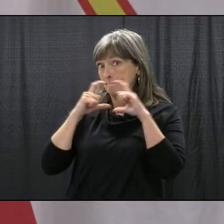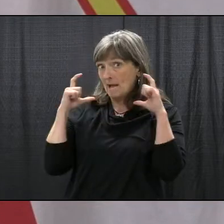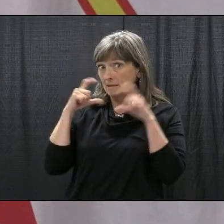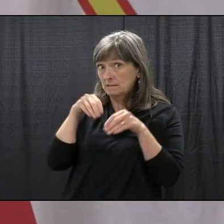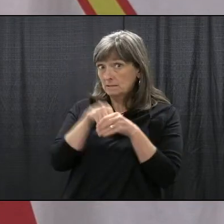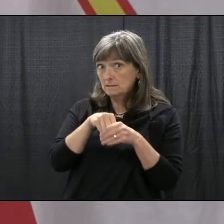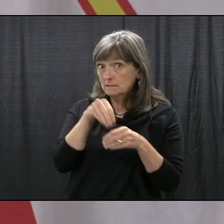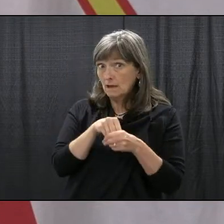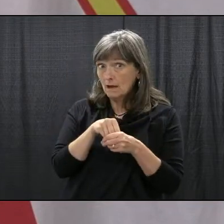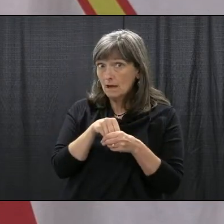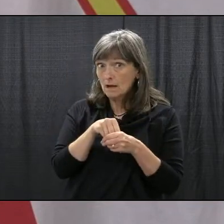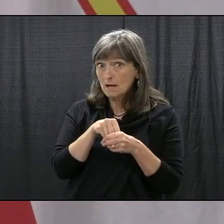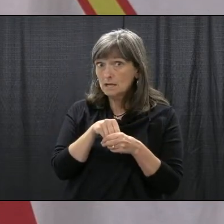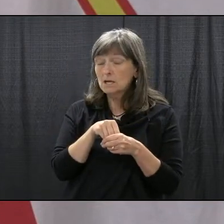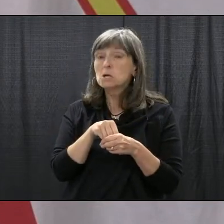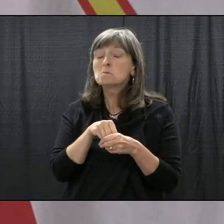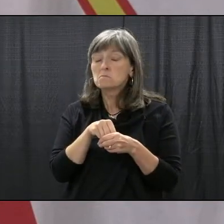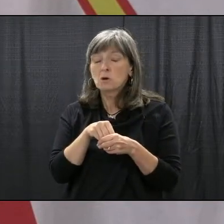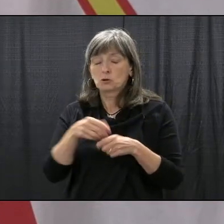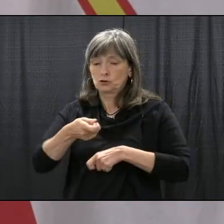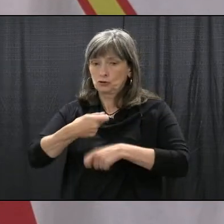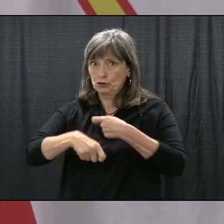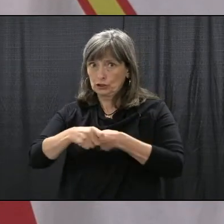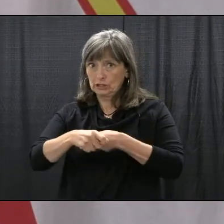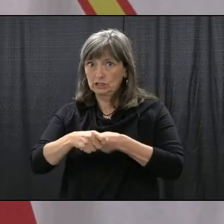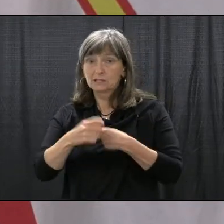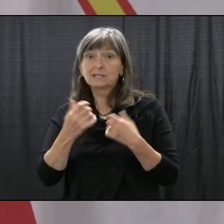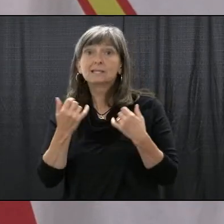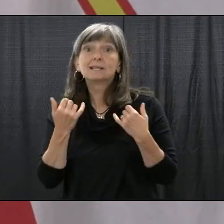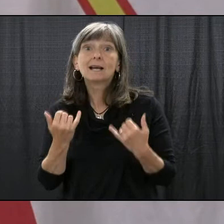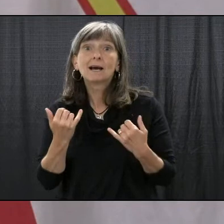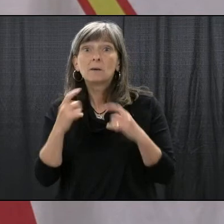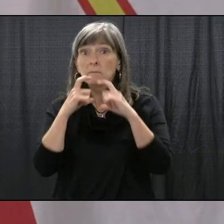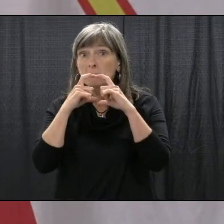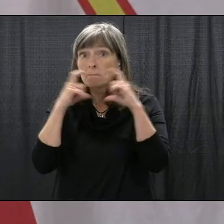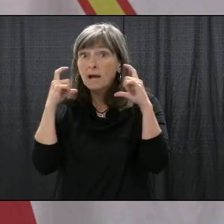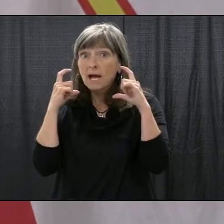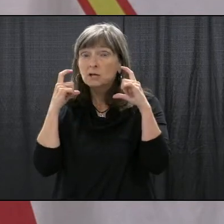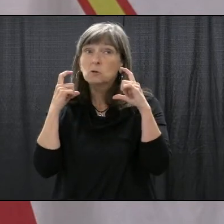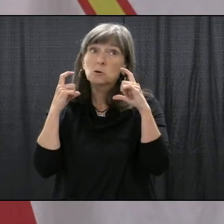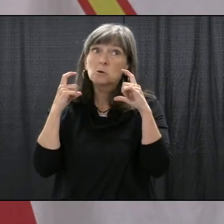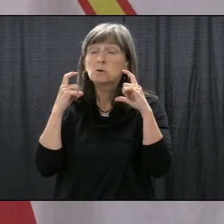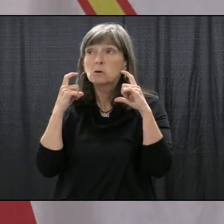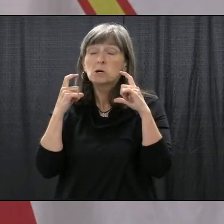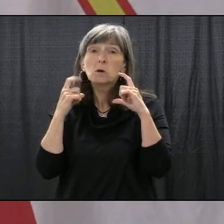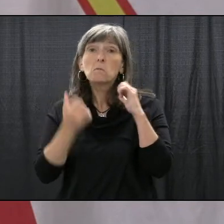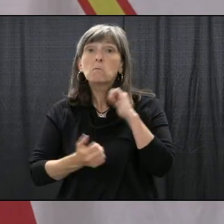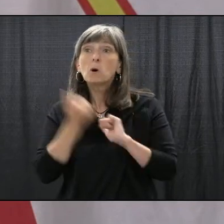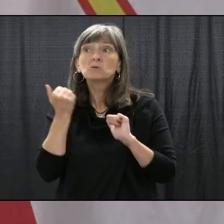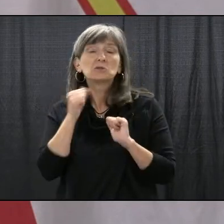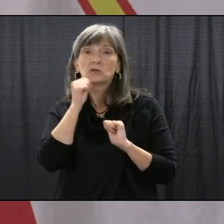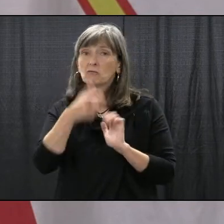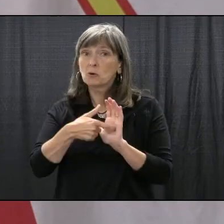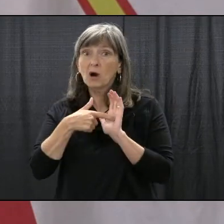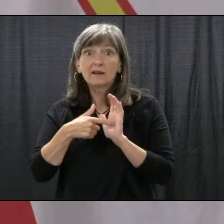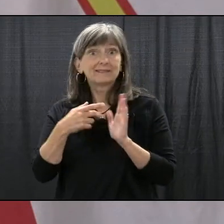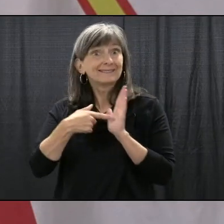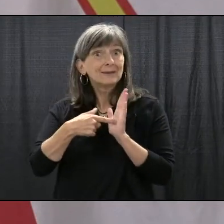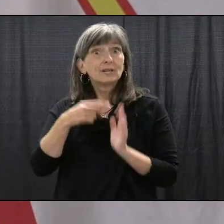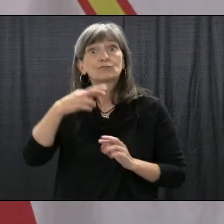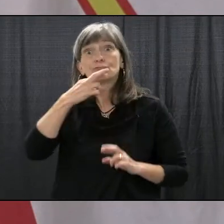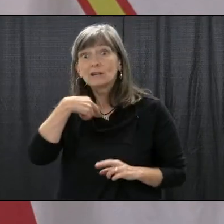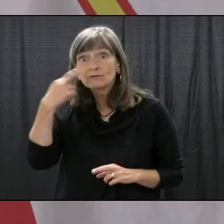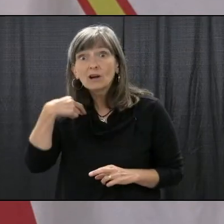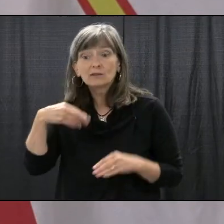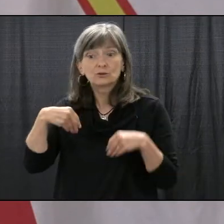indoor public spaces will be amended so that masks will no longer be mandatory in most indoor public spaces, such as restaurants,